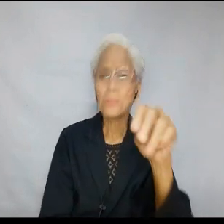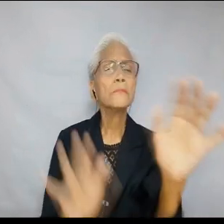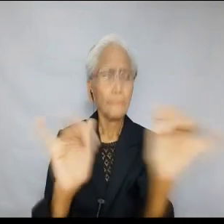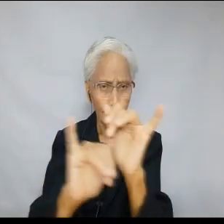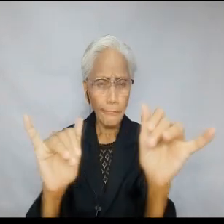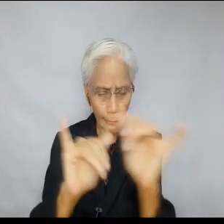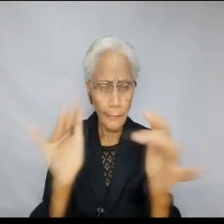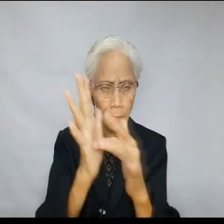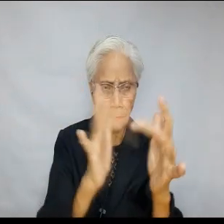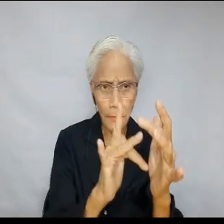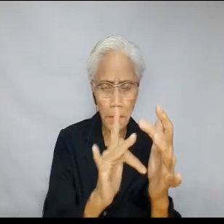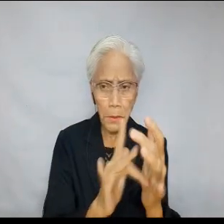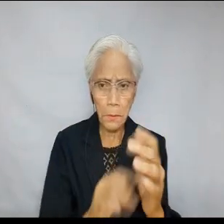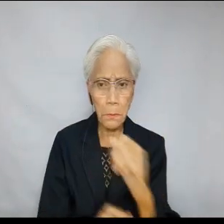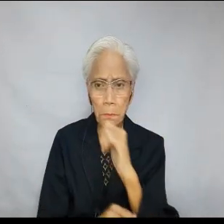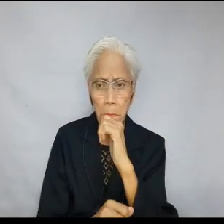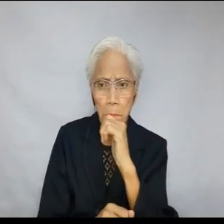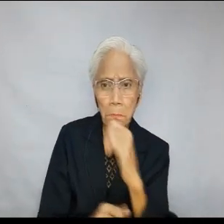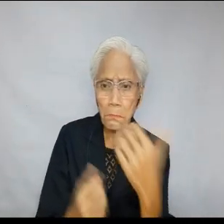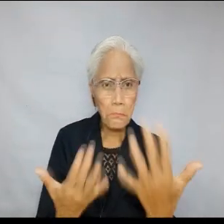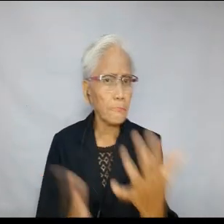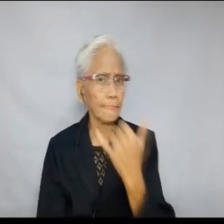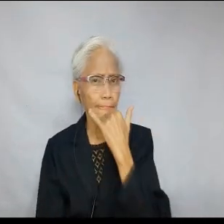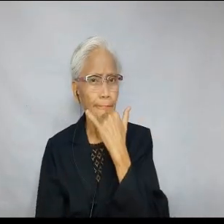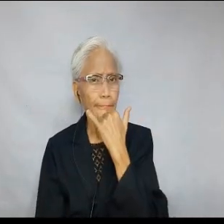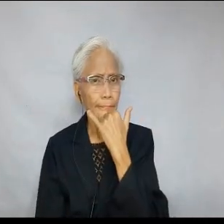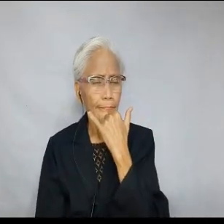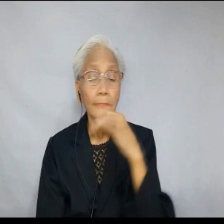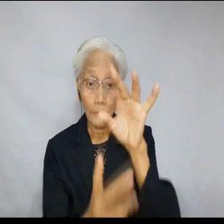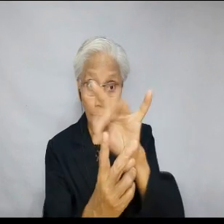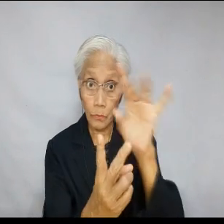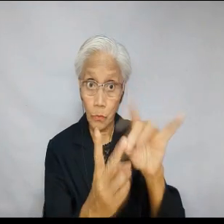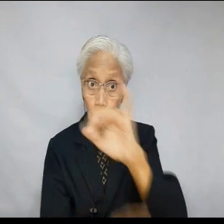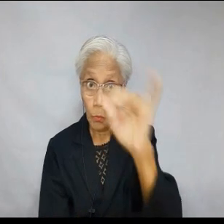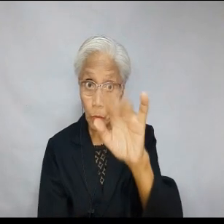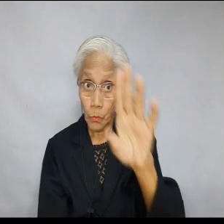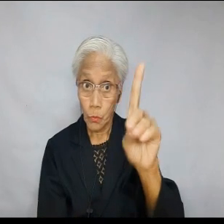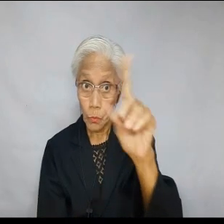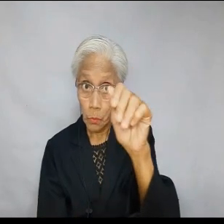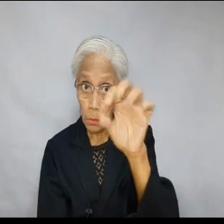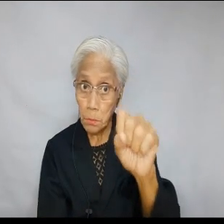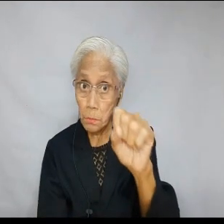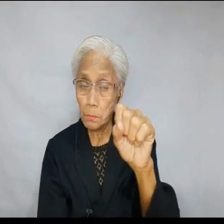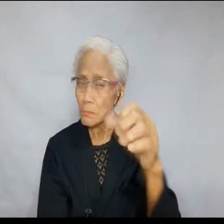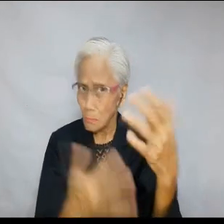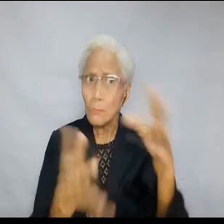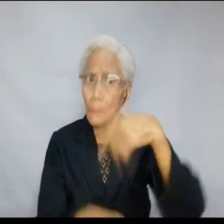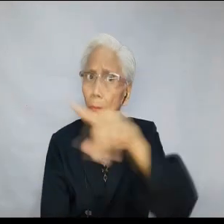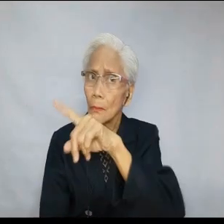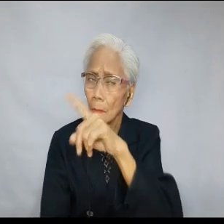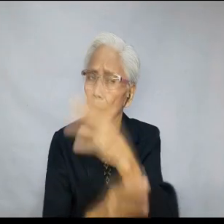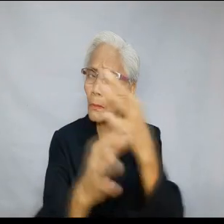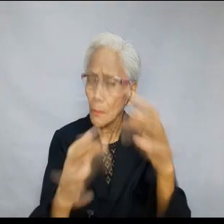the same way that Jesus did not err in choosing Judas. We are free to choose to